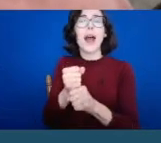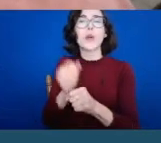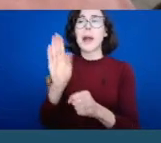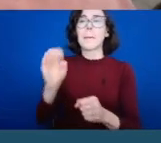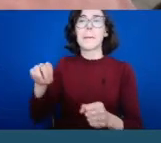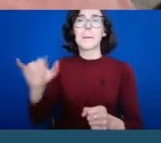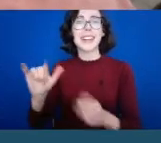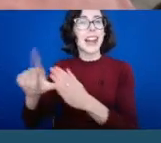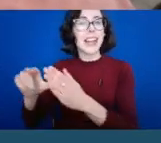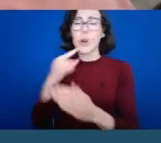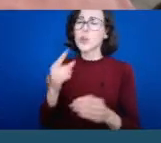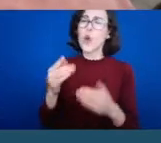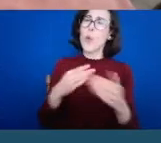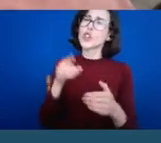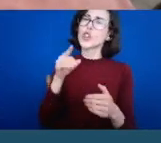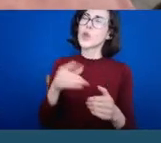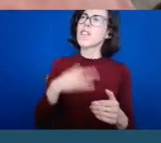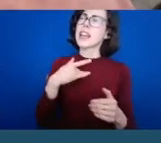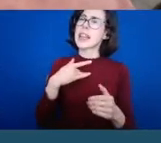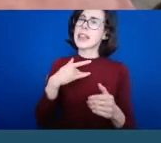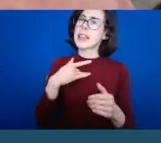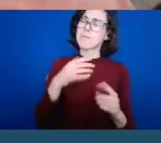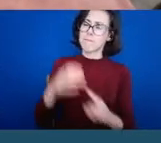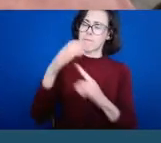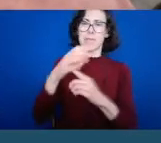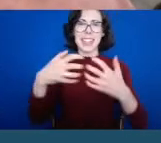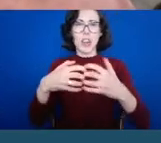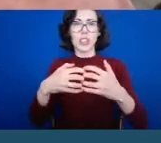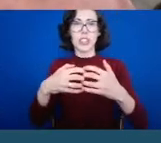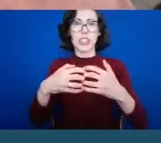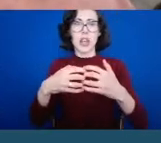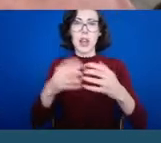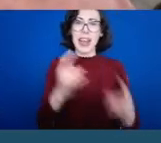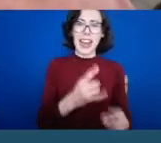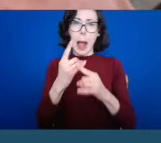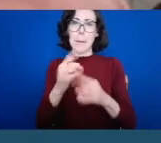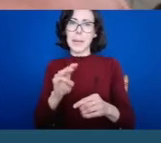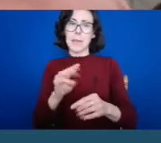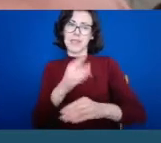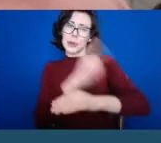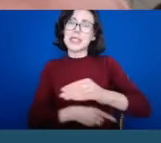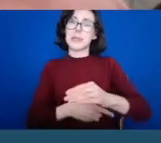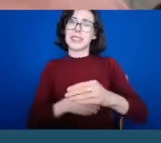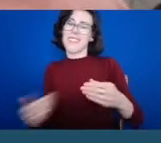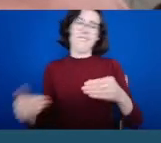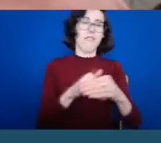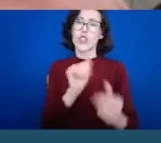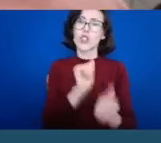in particular do you think about technology can help people within sport, people with disabilities, get more involved and get more out of